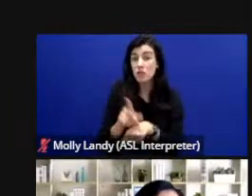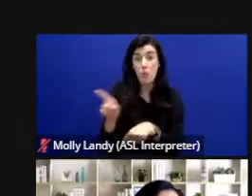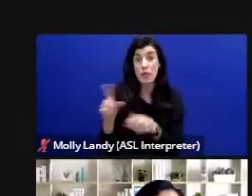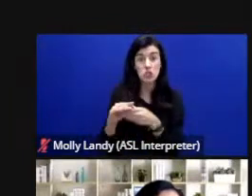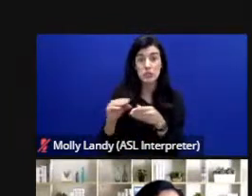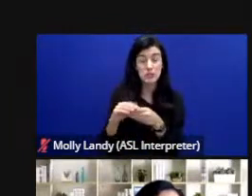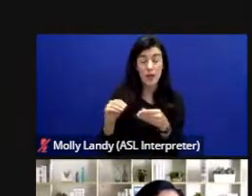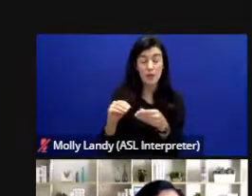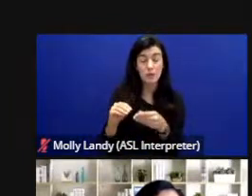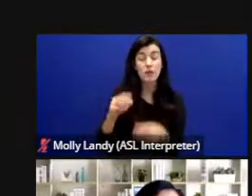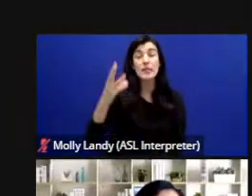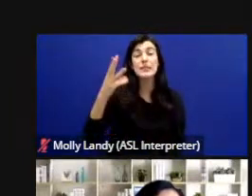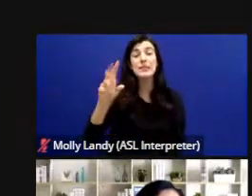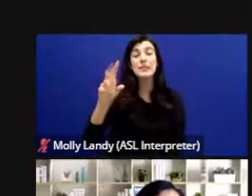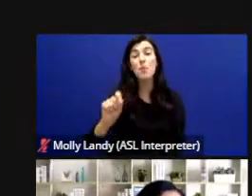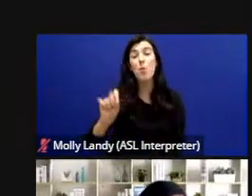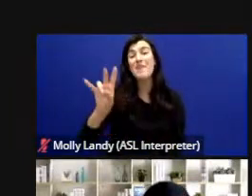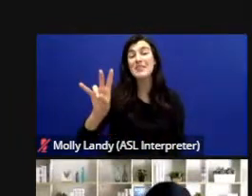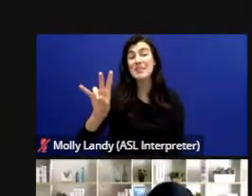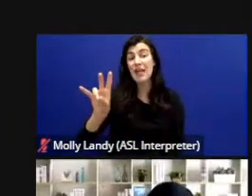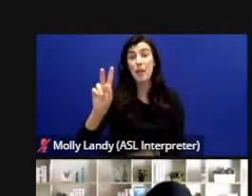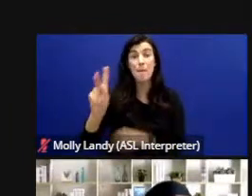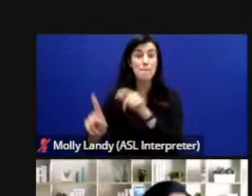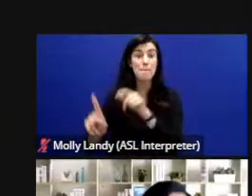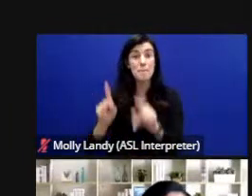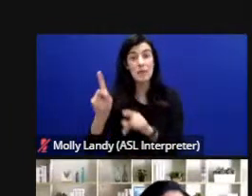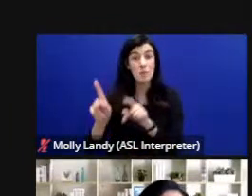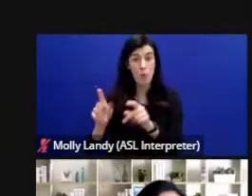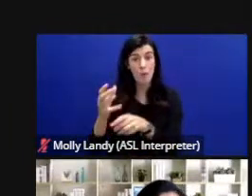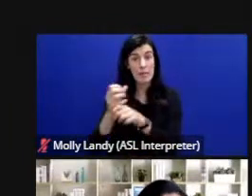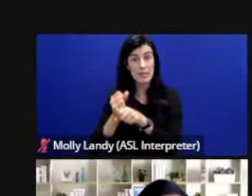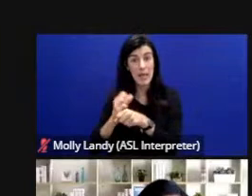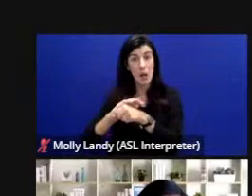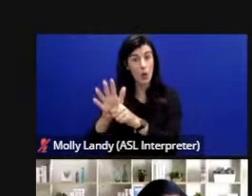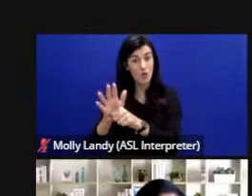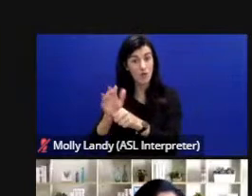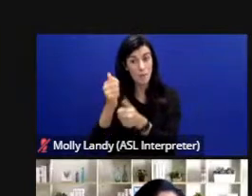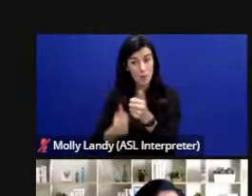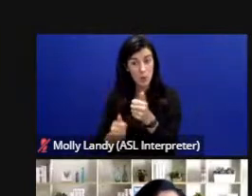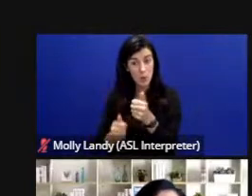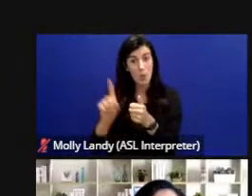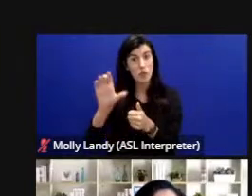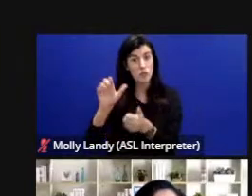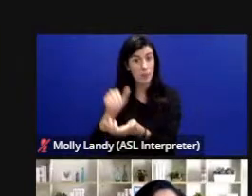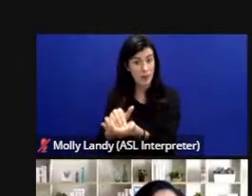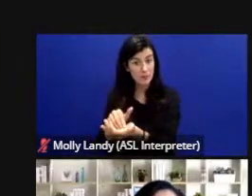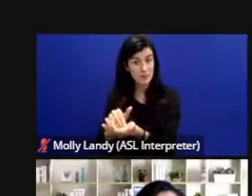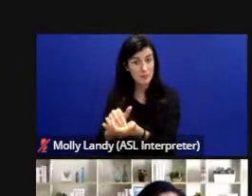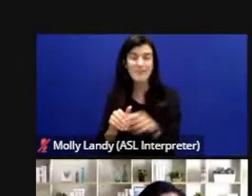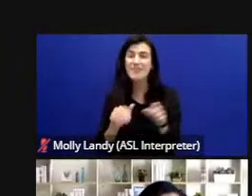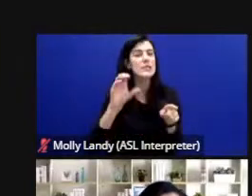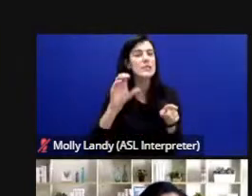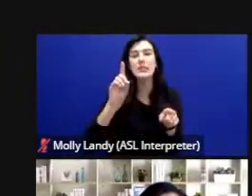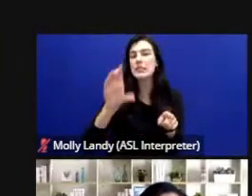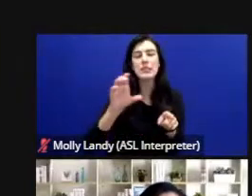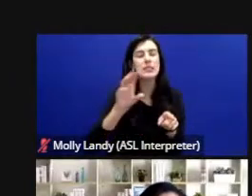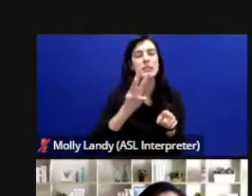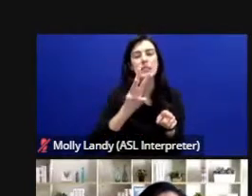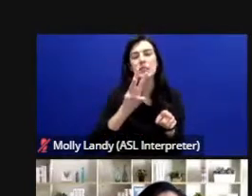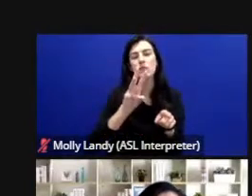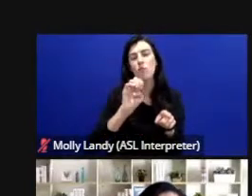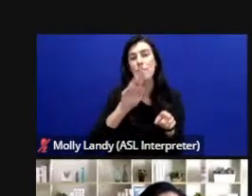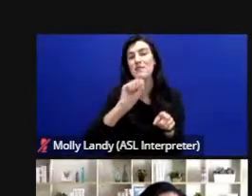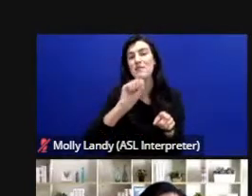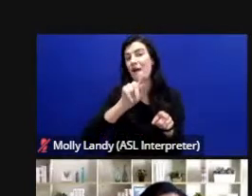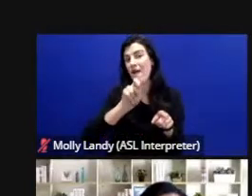about this is 16.7 people that get COVID per 100,000. For the CDC site that I found, these